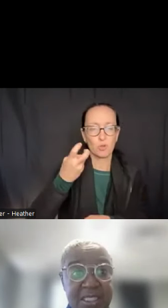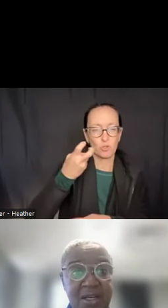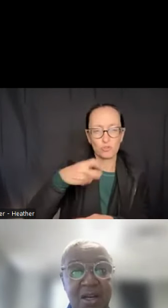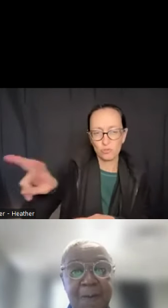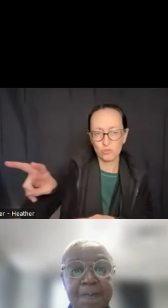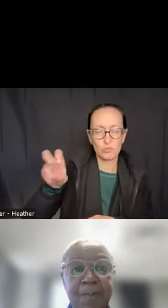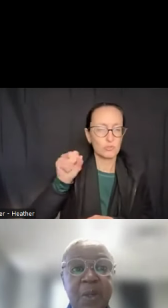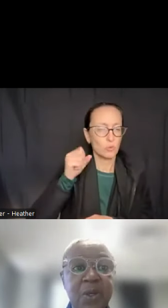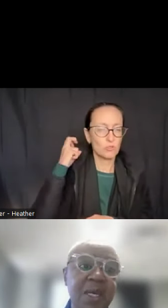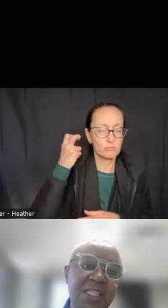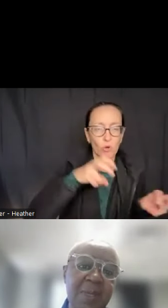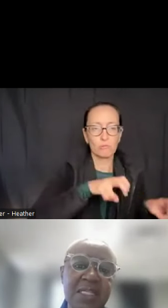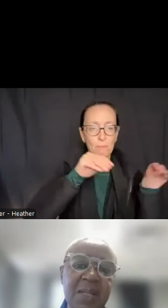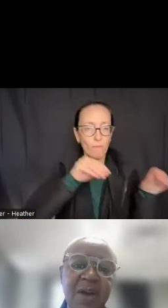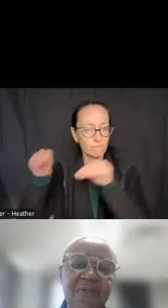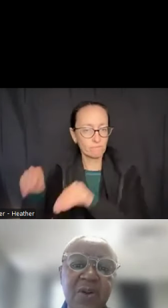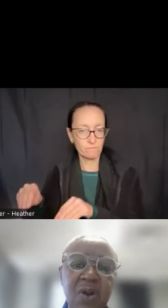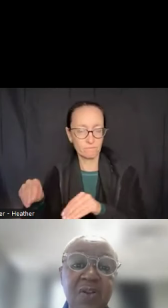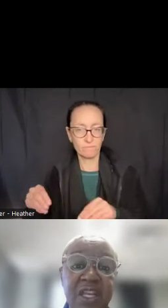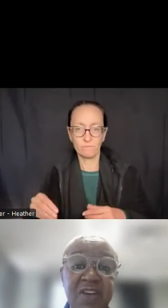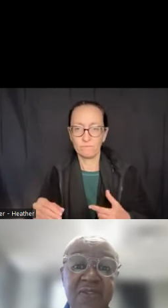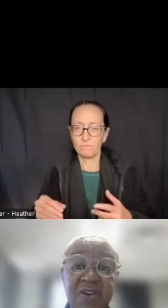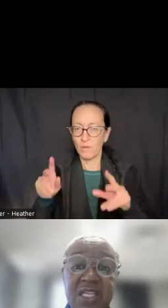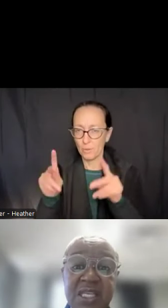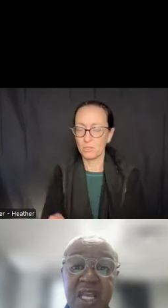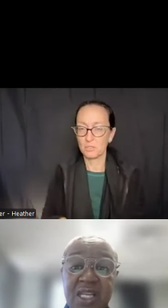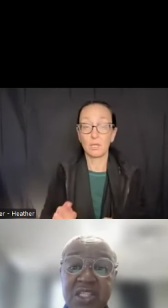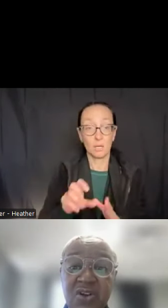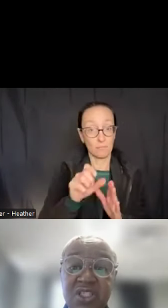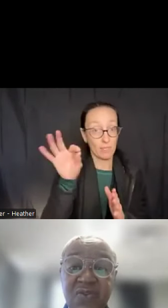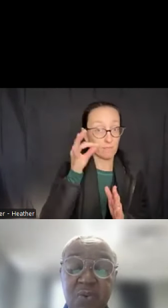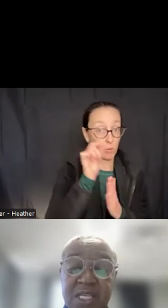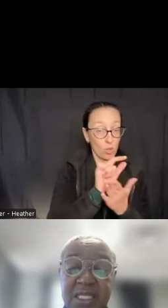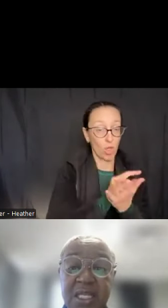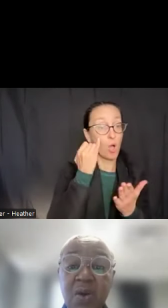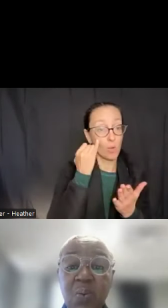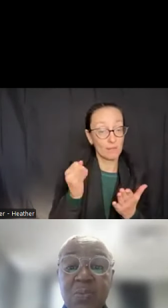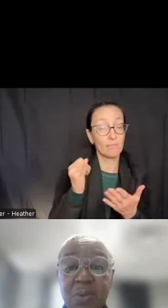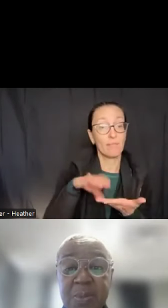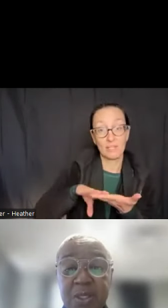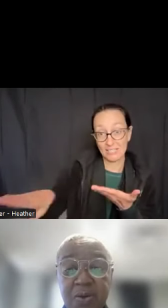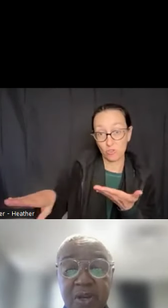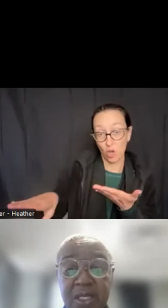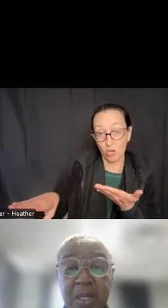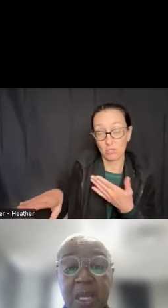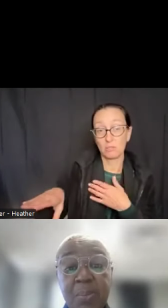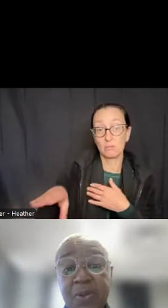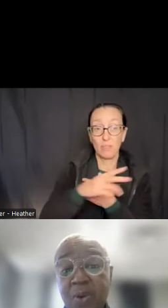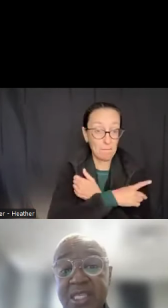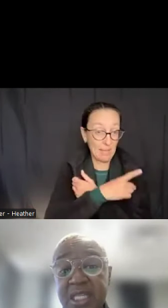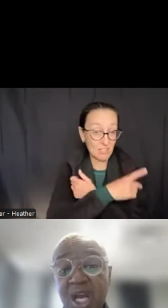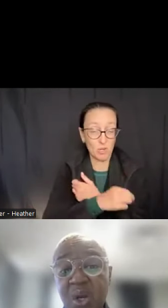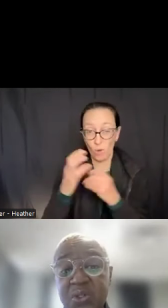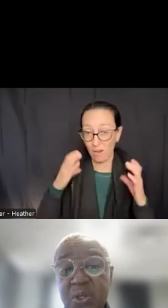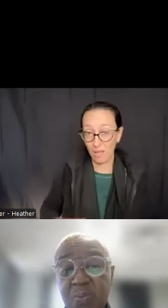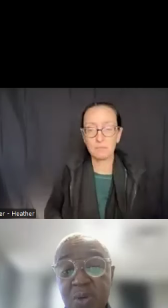resident. It's mandated by federal law that if there is a discharge of a resident, we must be notified. But the